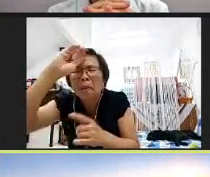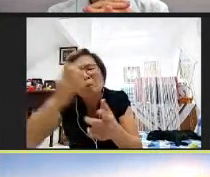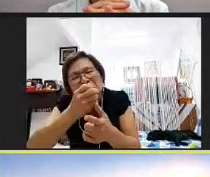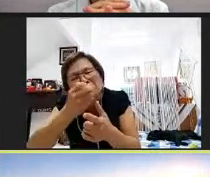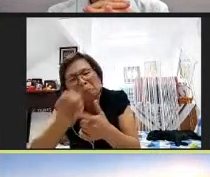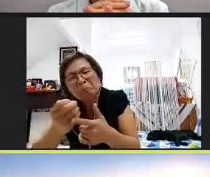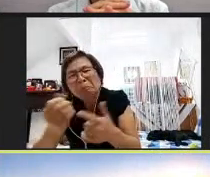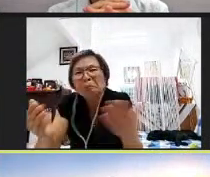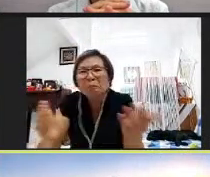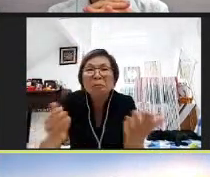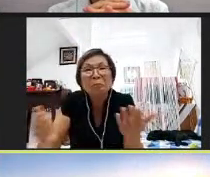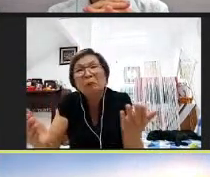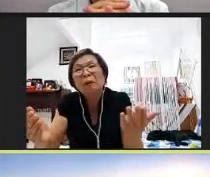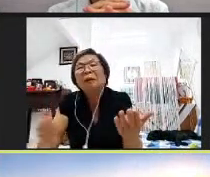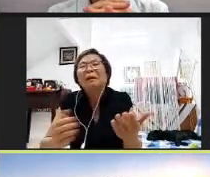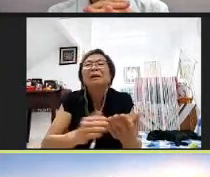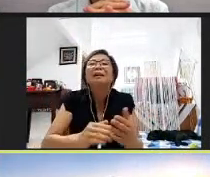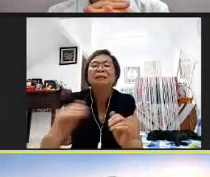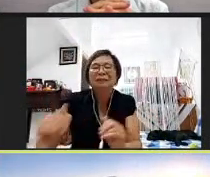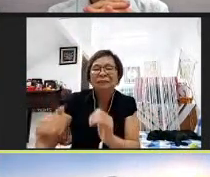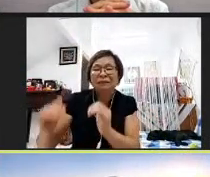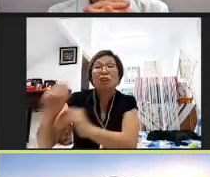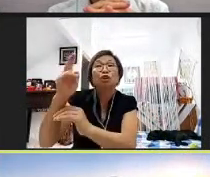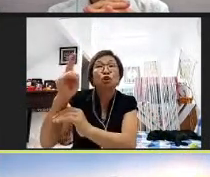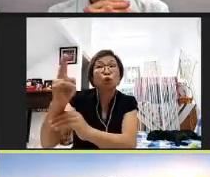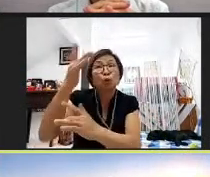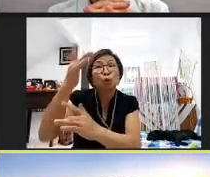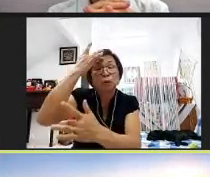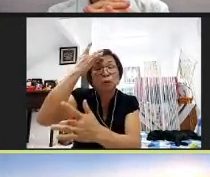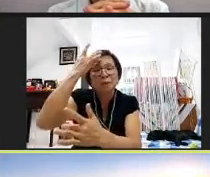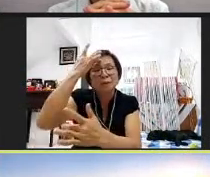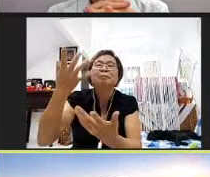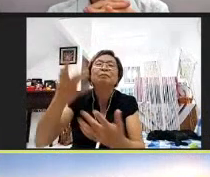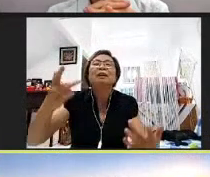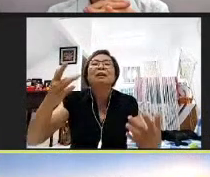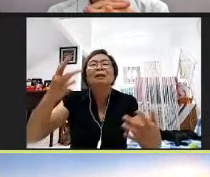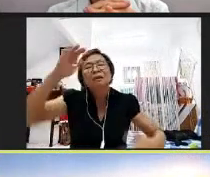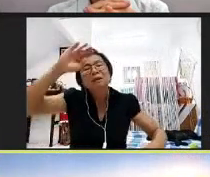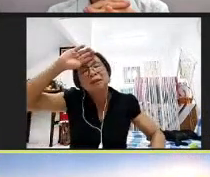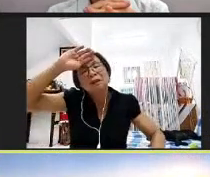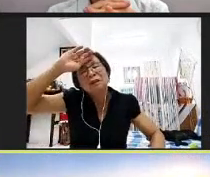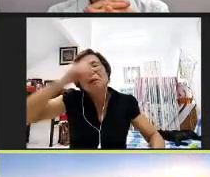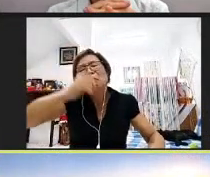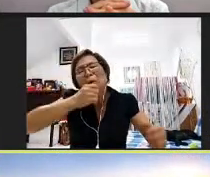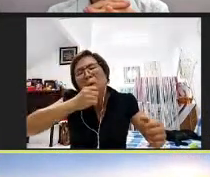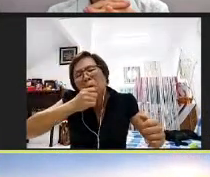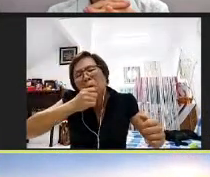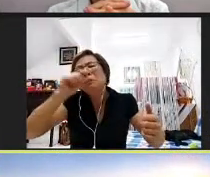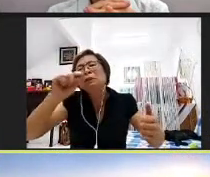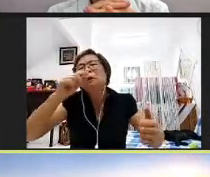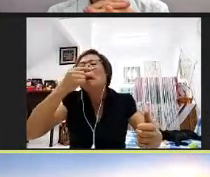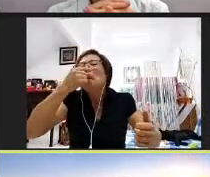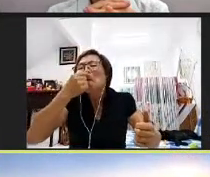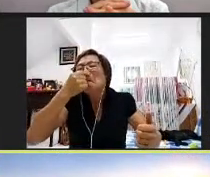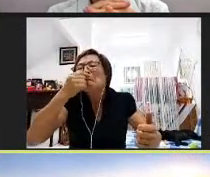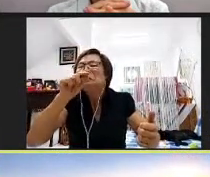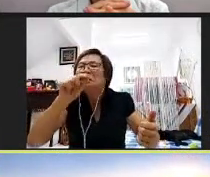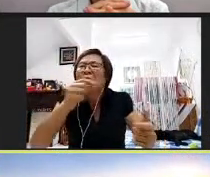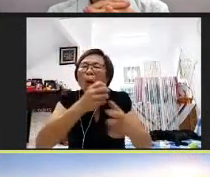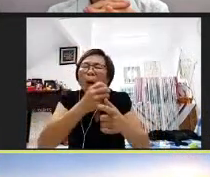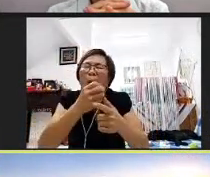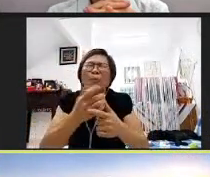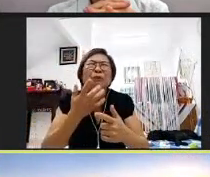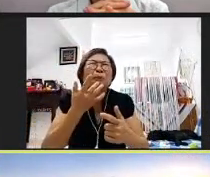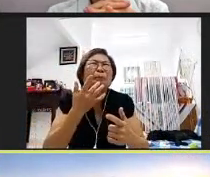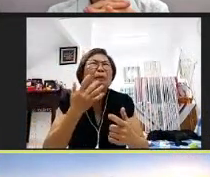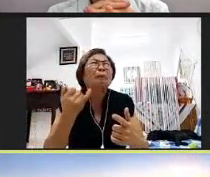call stage 2 disease, but the symptoms they get is just simple cough, cold, may have loss of